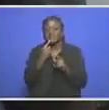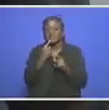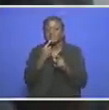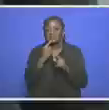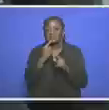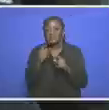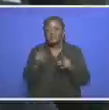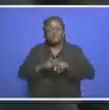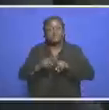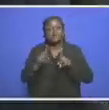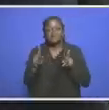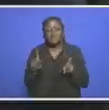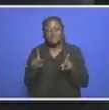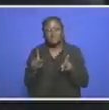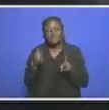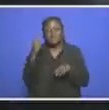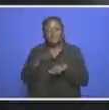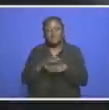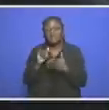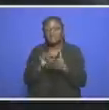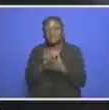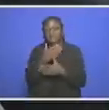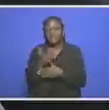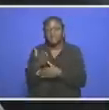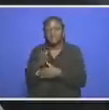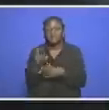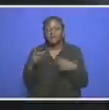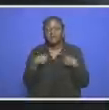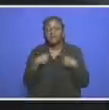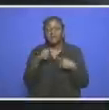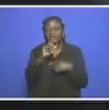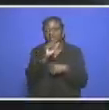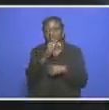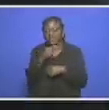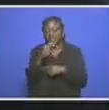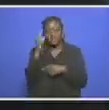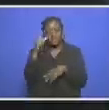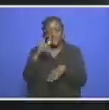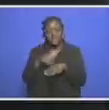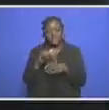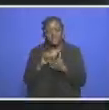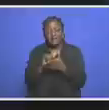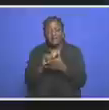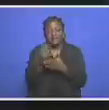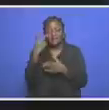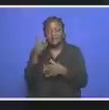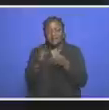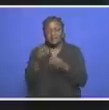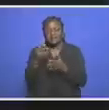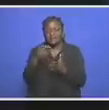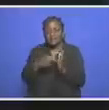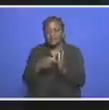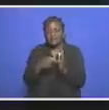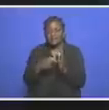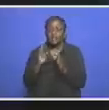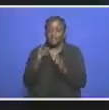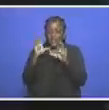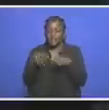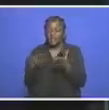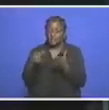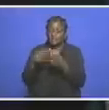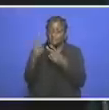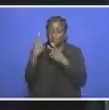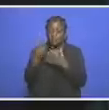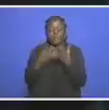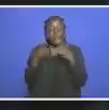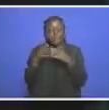look at the law to see whether or not this is something we can review, because what happens now is, I gather,